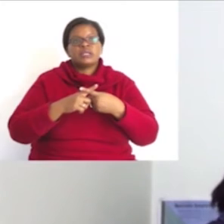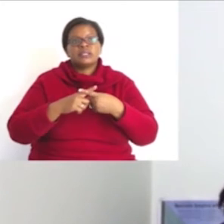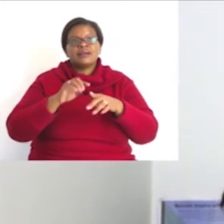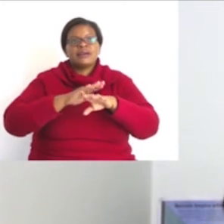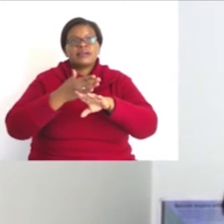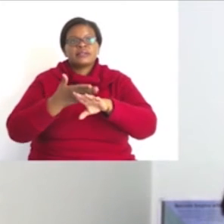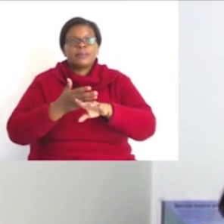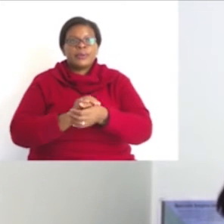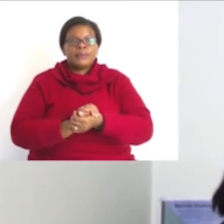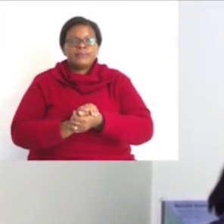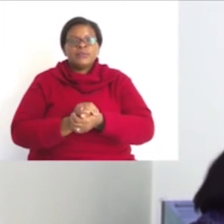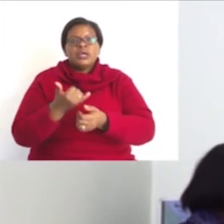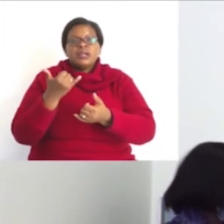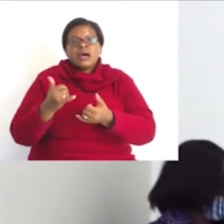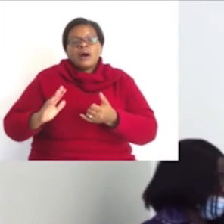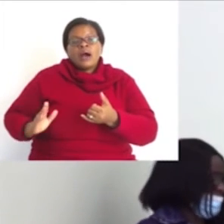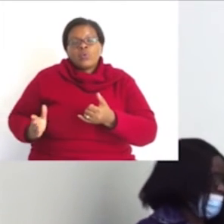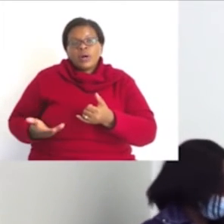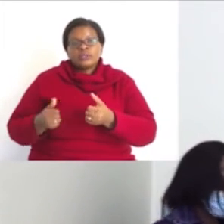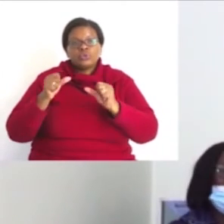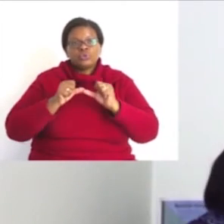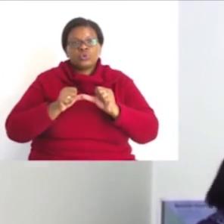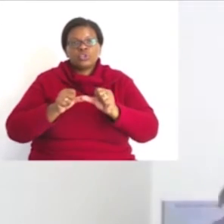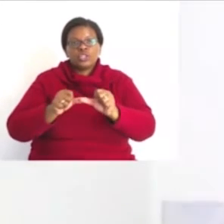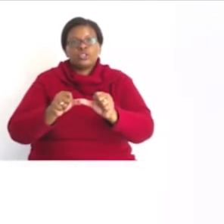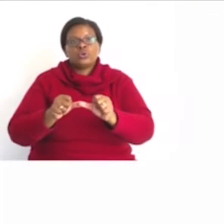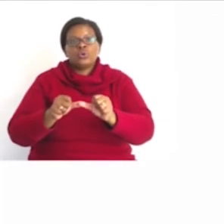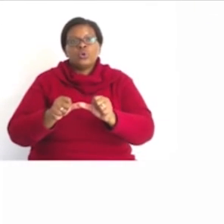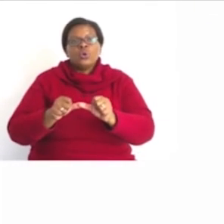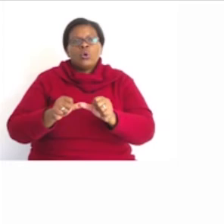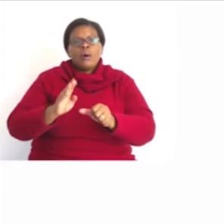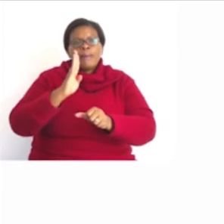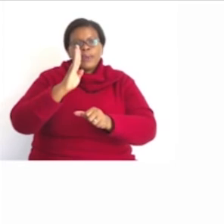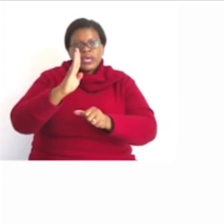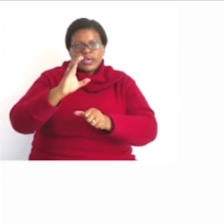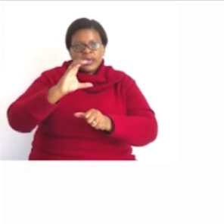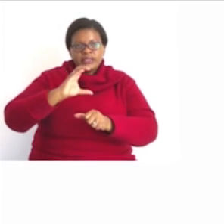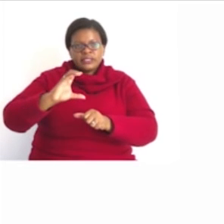I want you to go through the example of B,